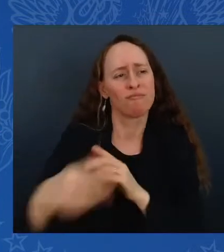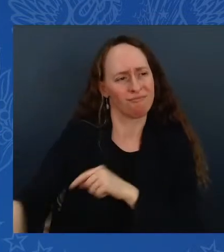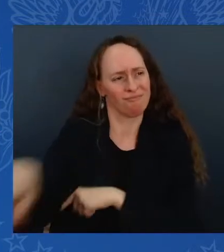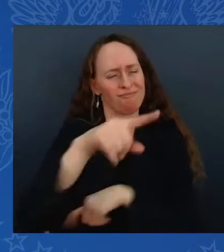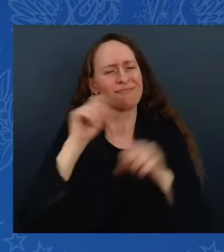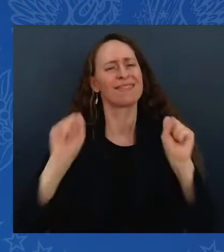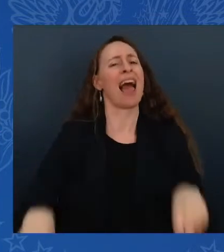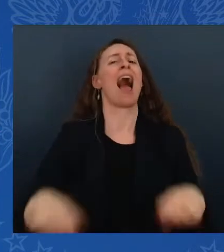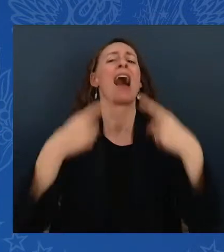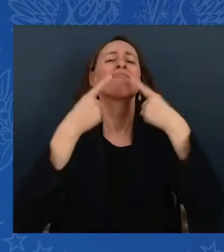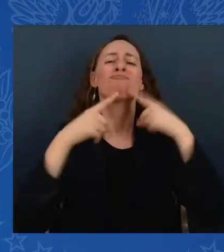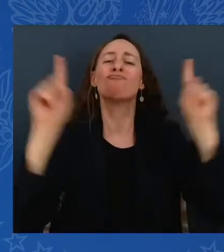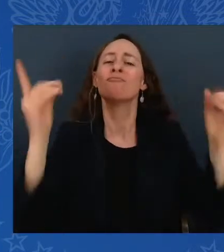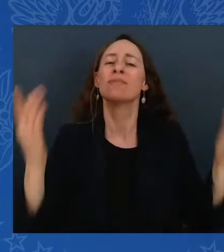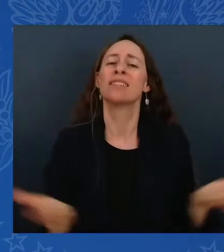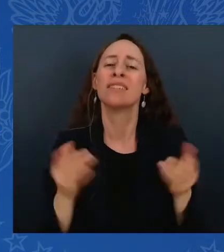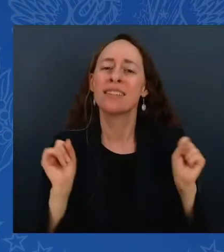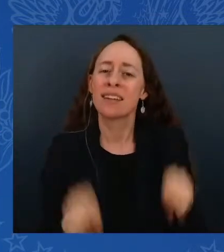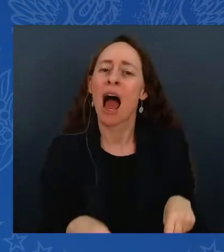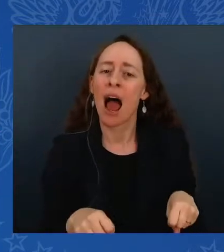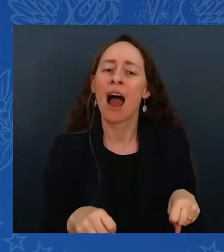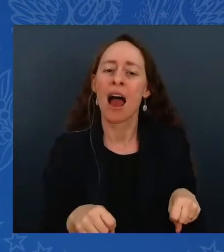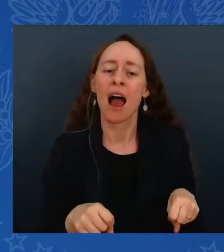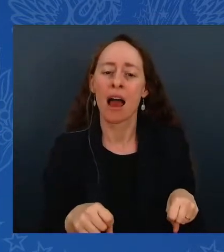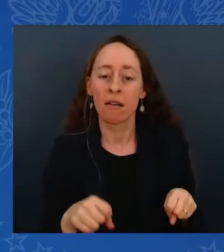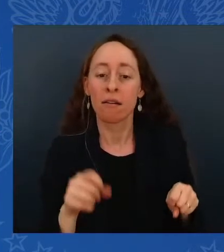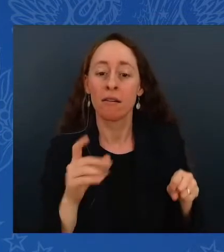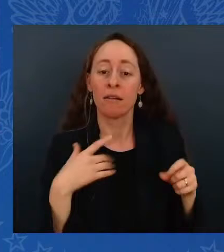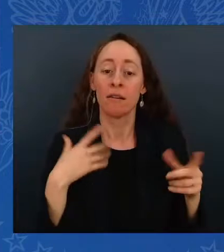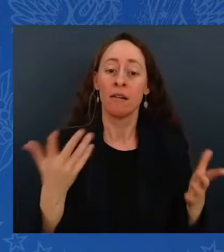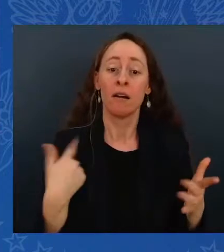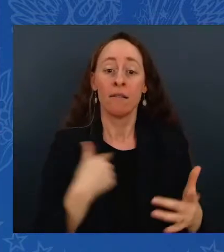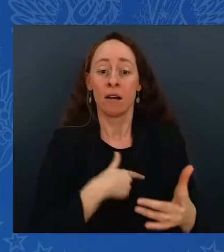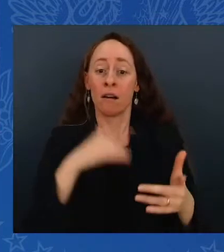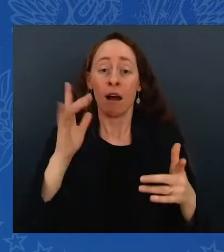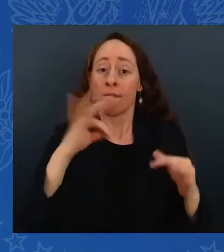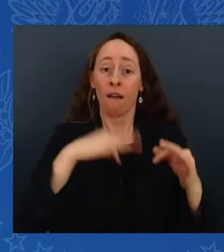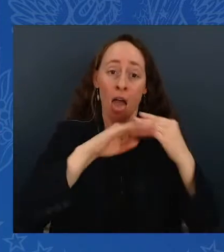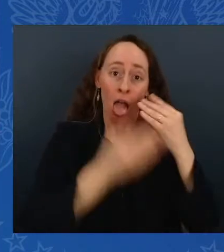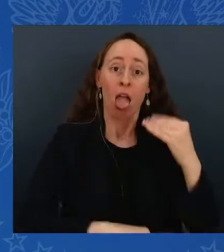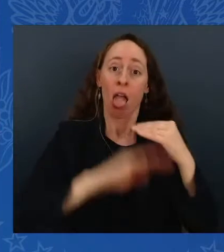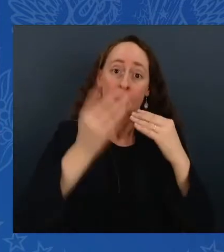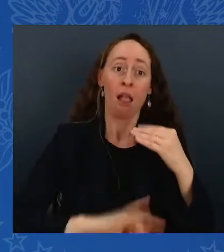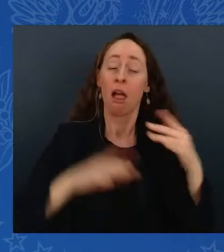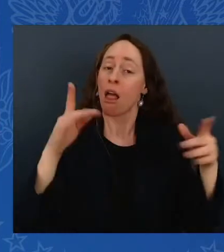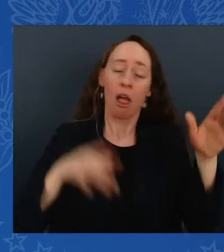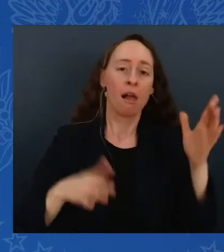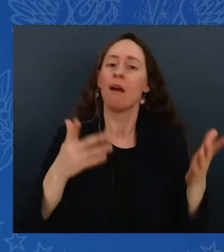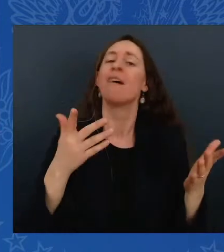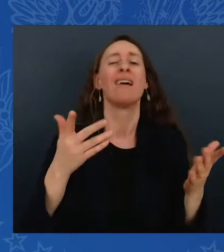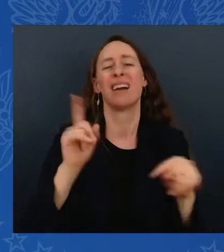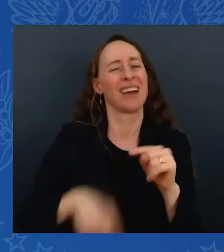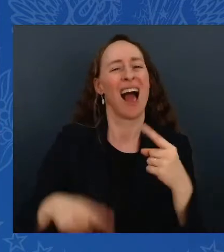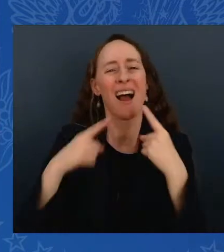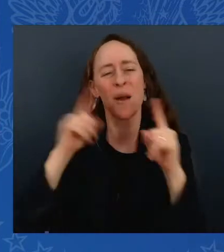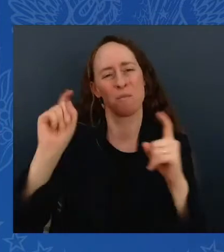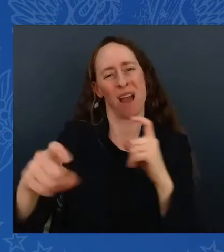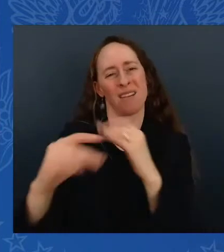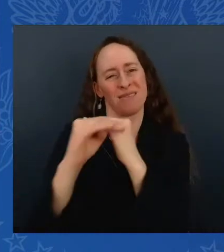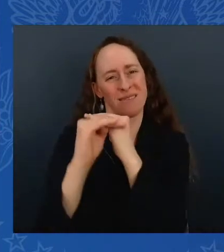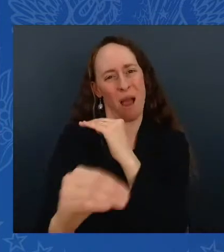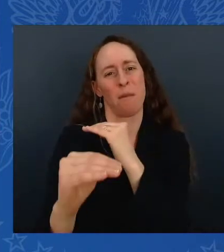envy of the world, and we are. 4 years ago, we've gone from a historic